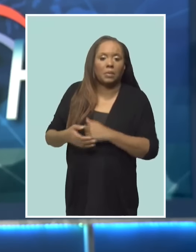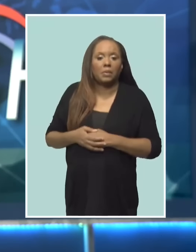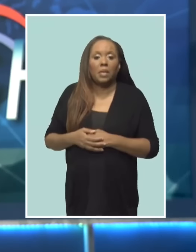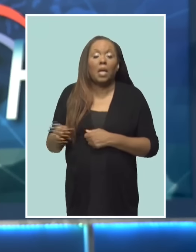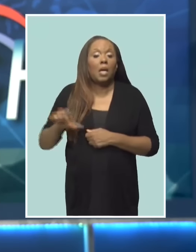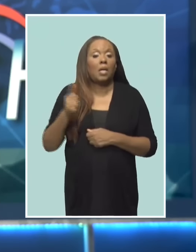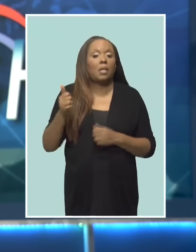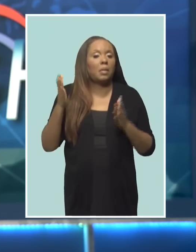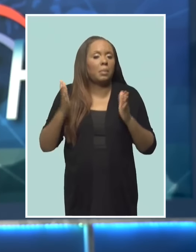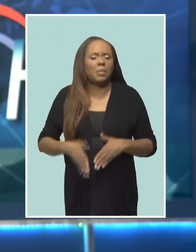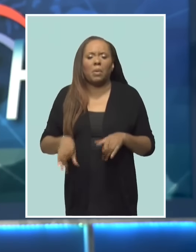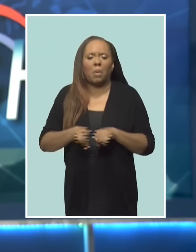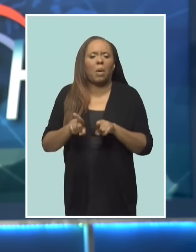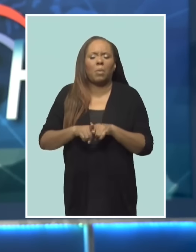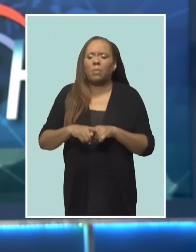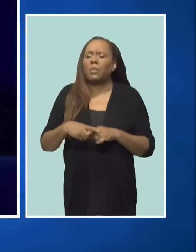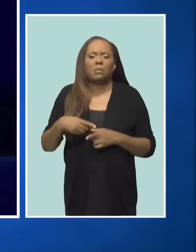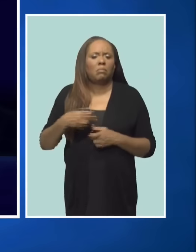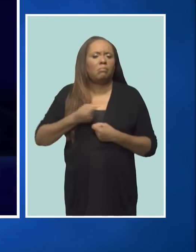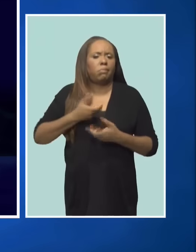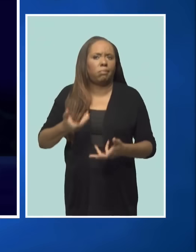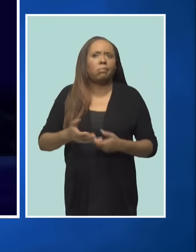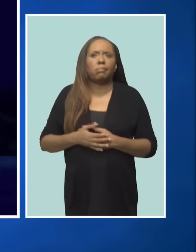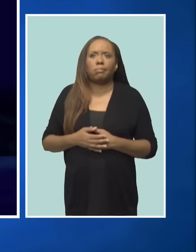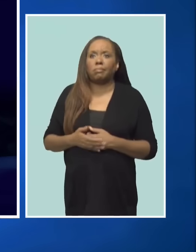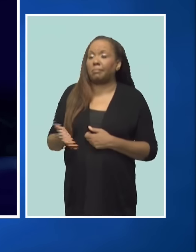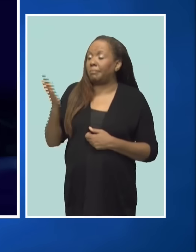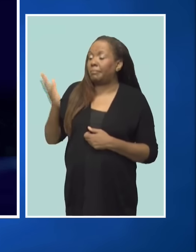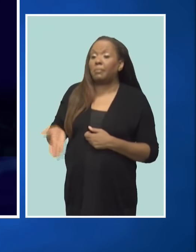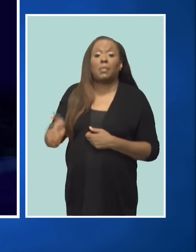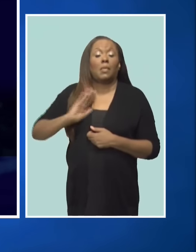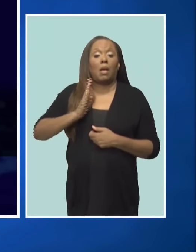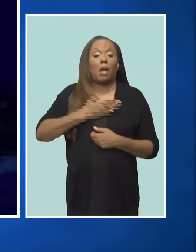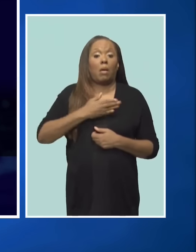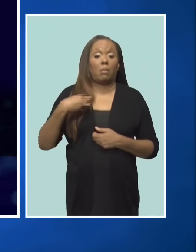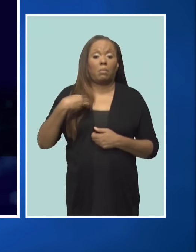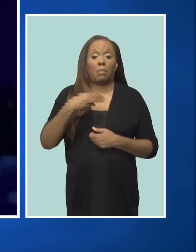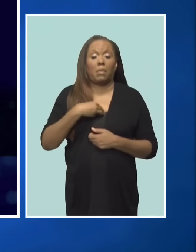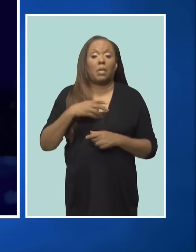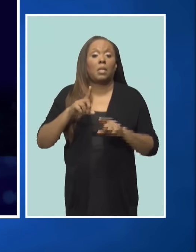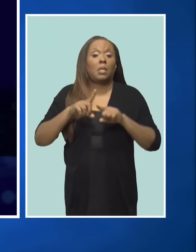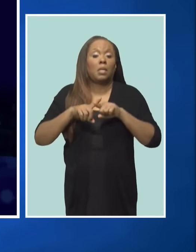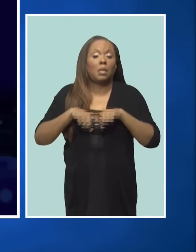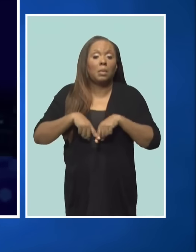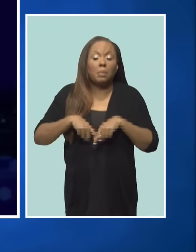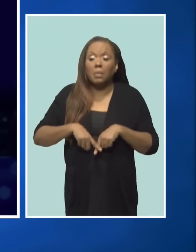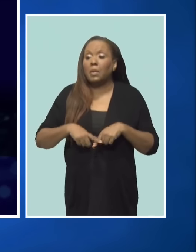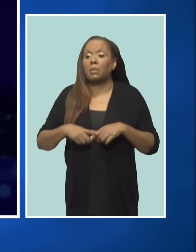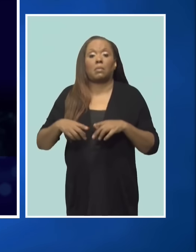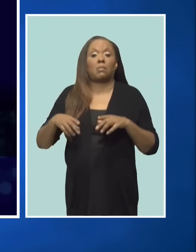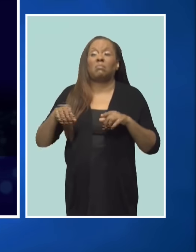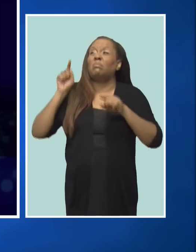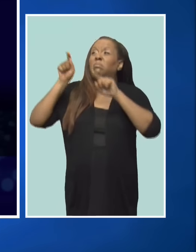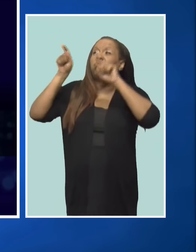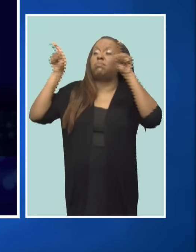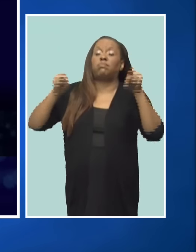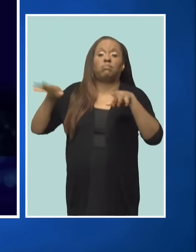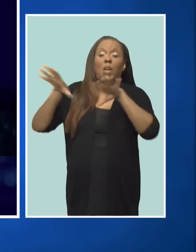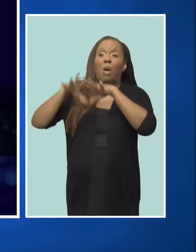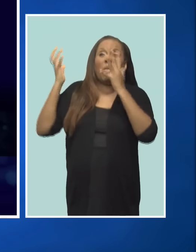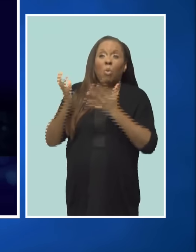been highlighting the issue. Our members depend on inputs from around the world to manufacture